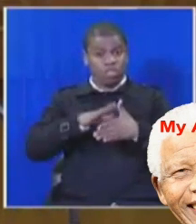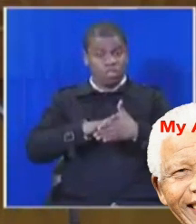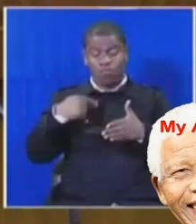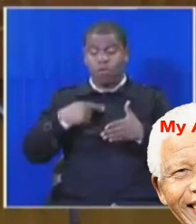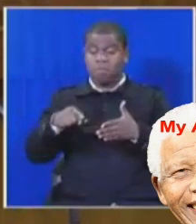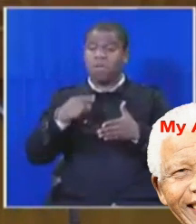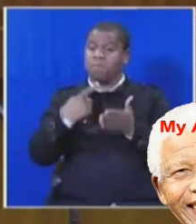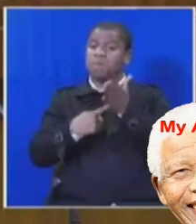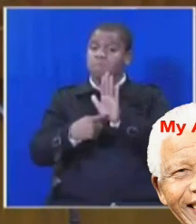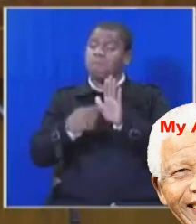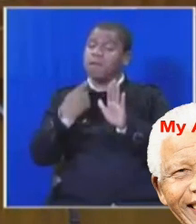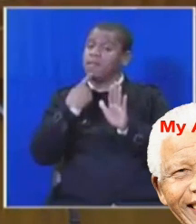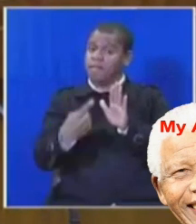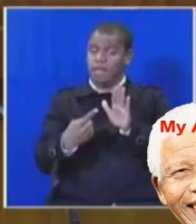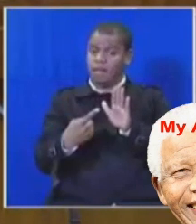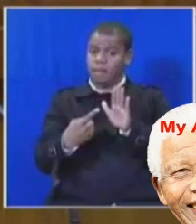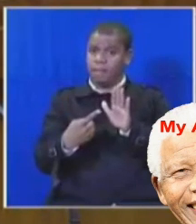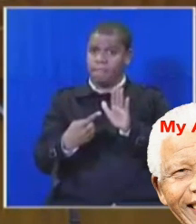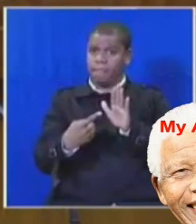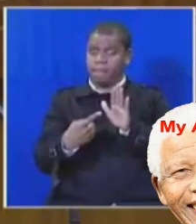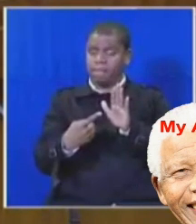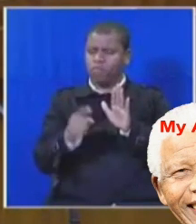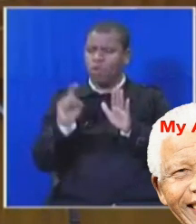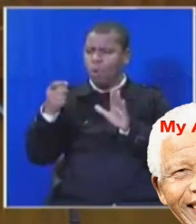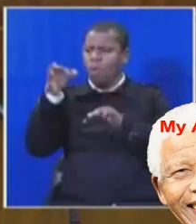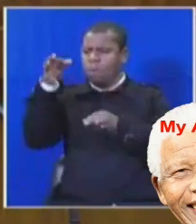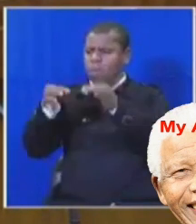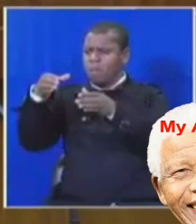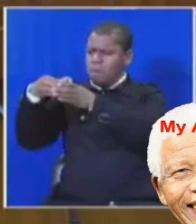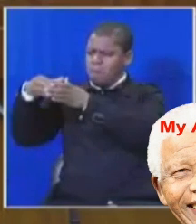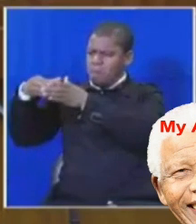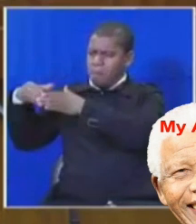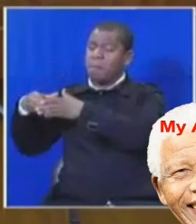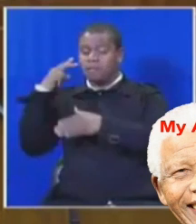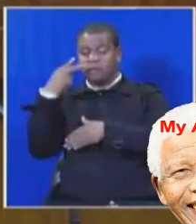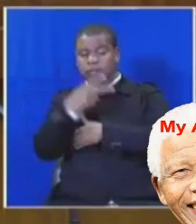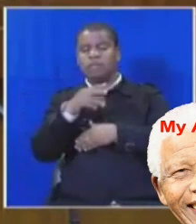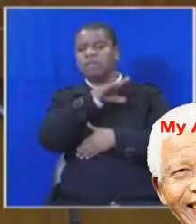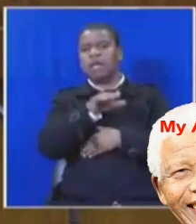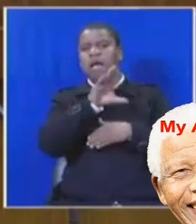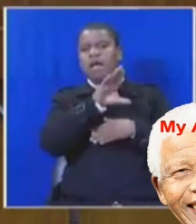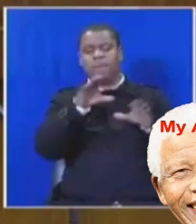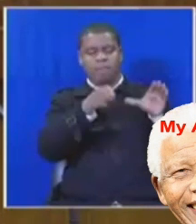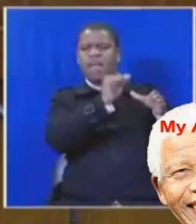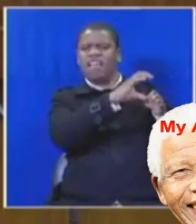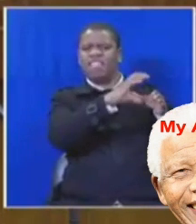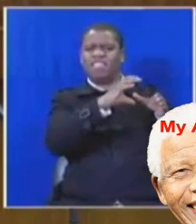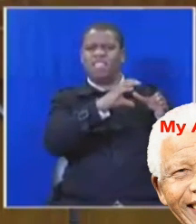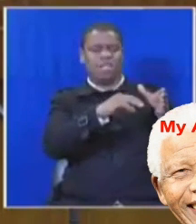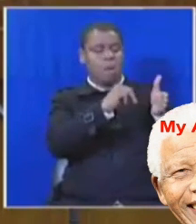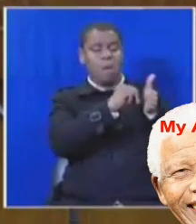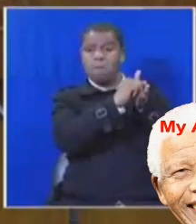as the African National Congress that all opposition parties must look at our manifesto because they don't have manifestos. Order, honorable